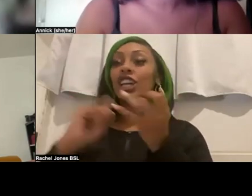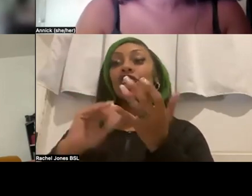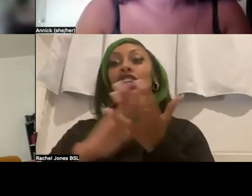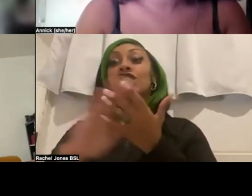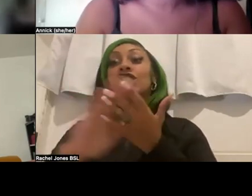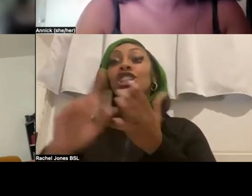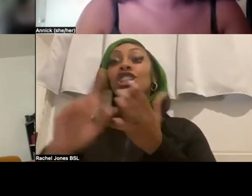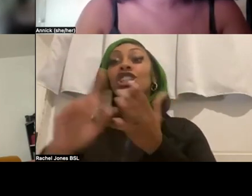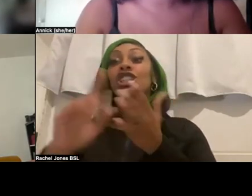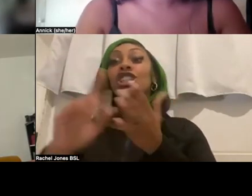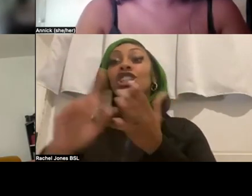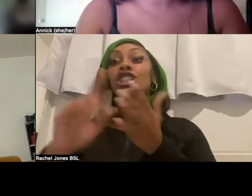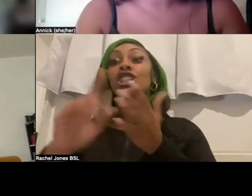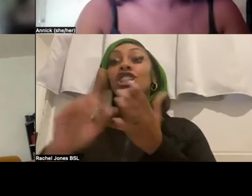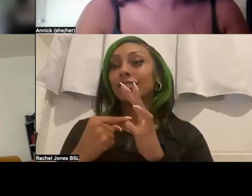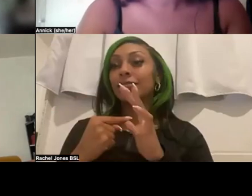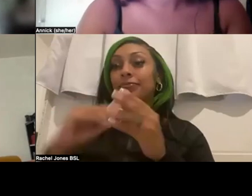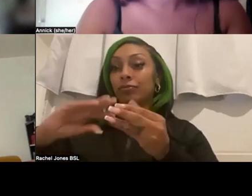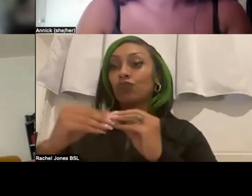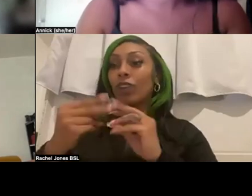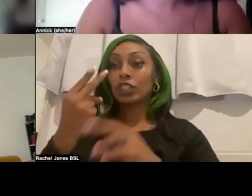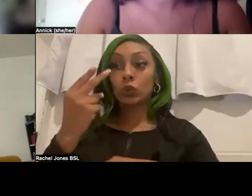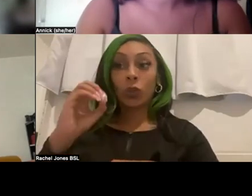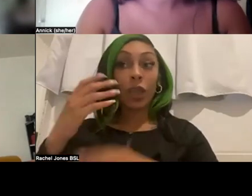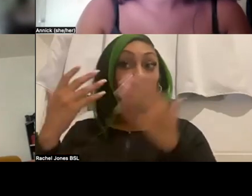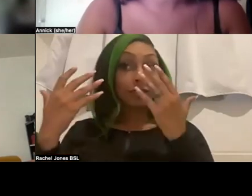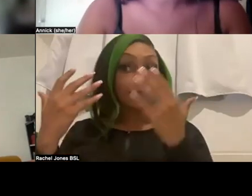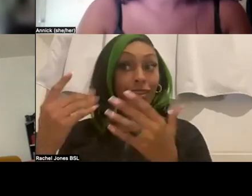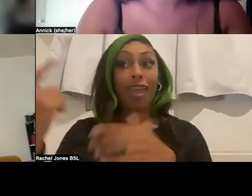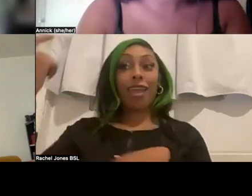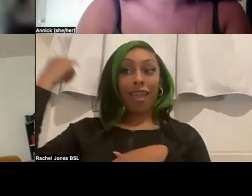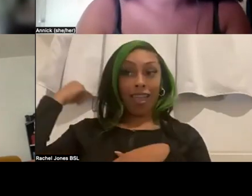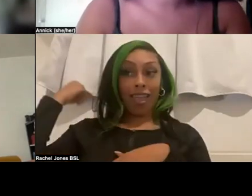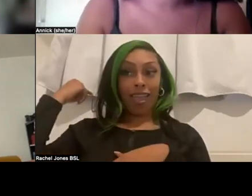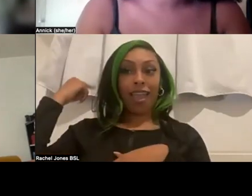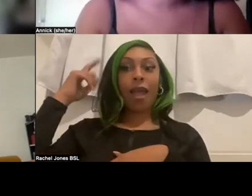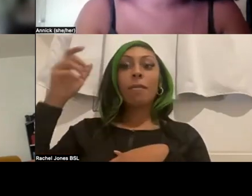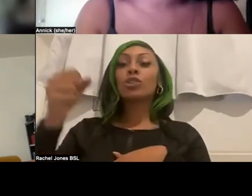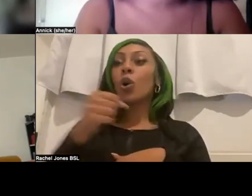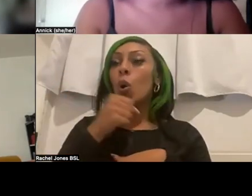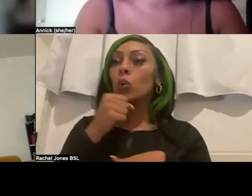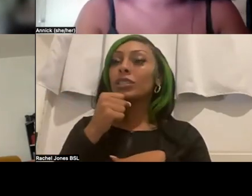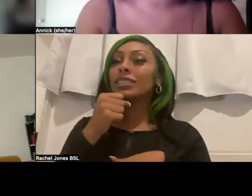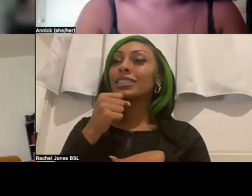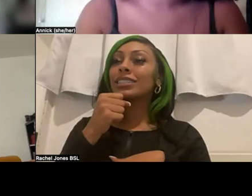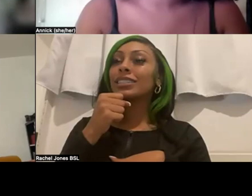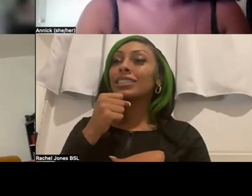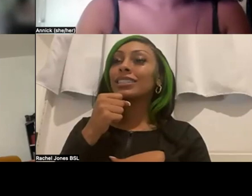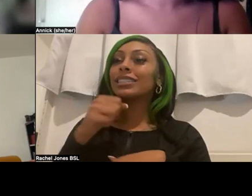was created in 2010. Is hosted by the environmental justice NGO